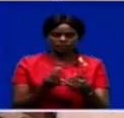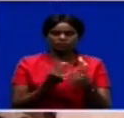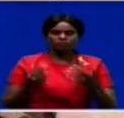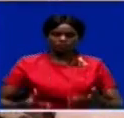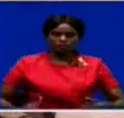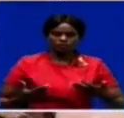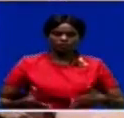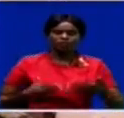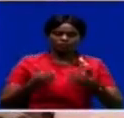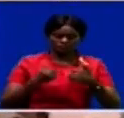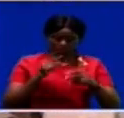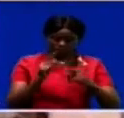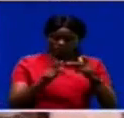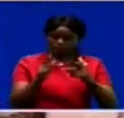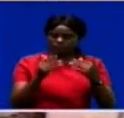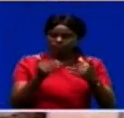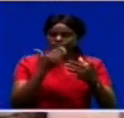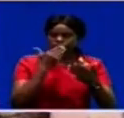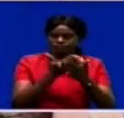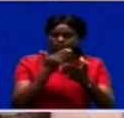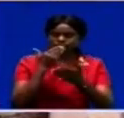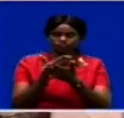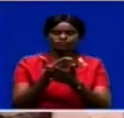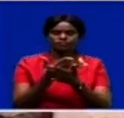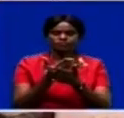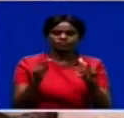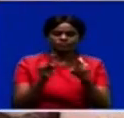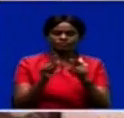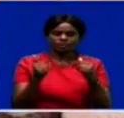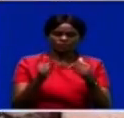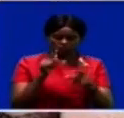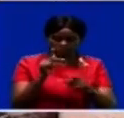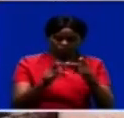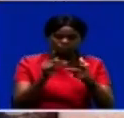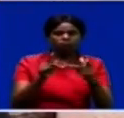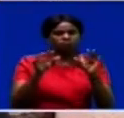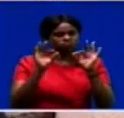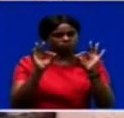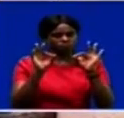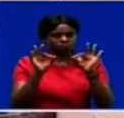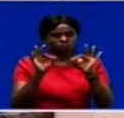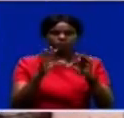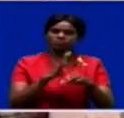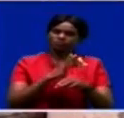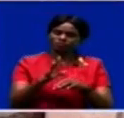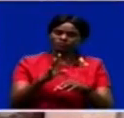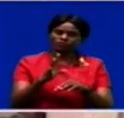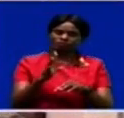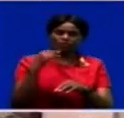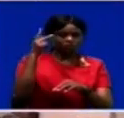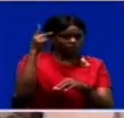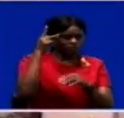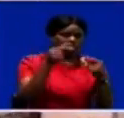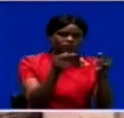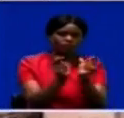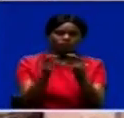that the process so far has been very transparent and that the process is very smooth and that other parties also are